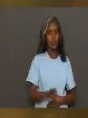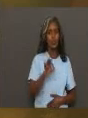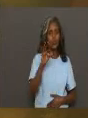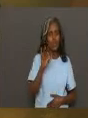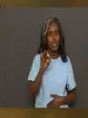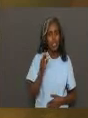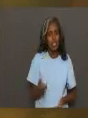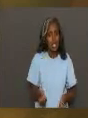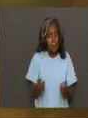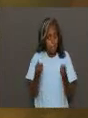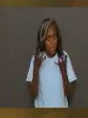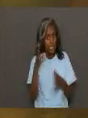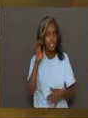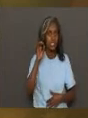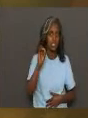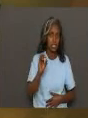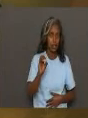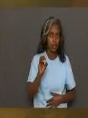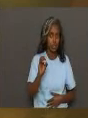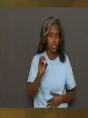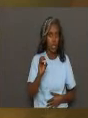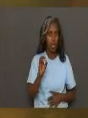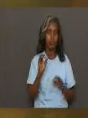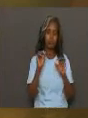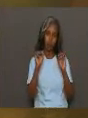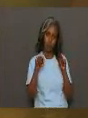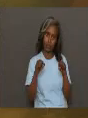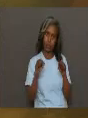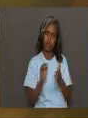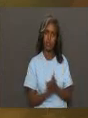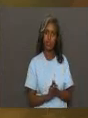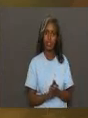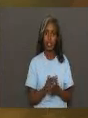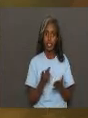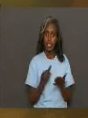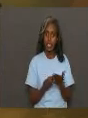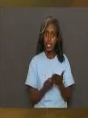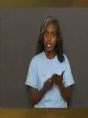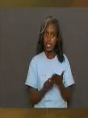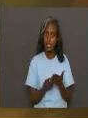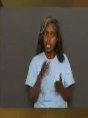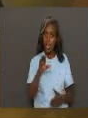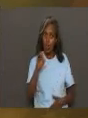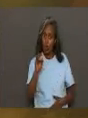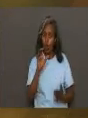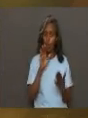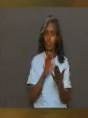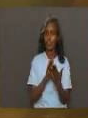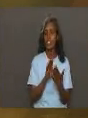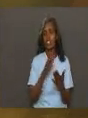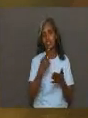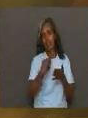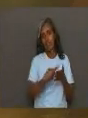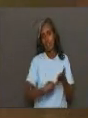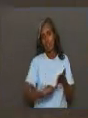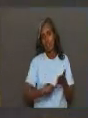as many zeros as possible in the coefficient